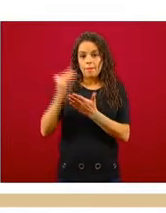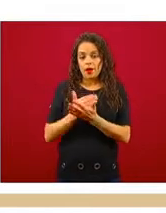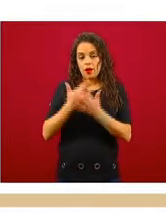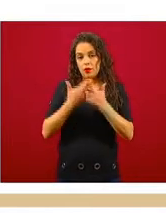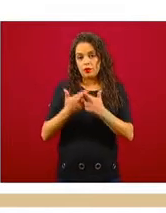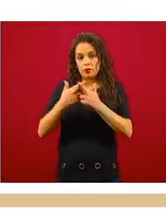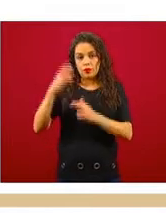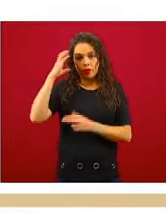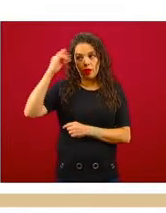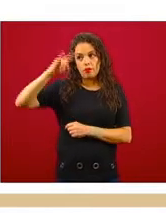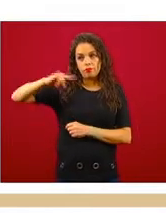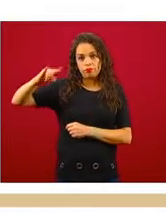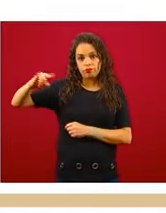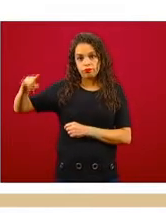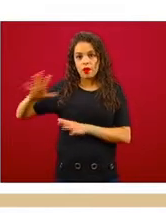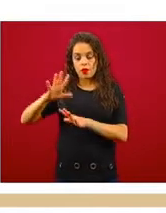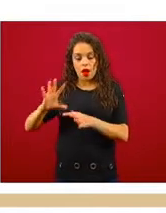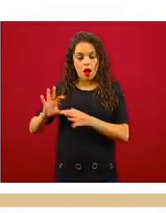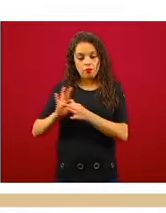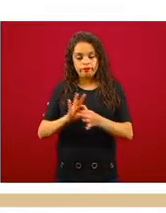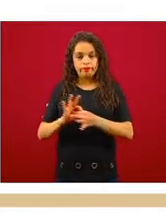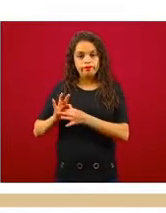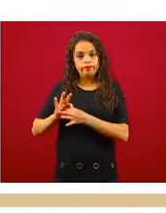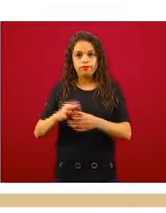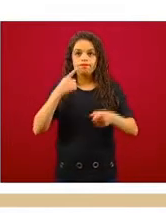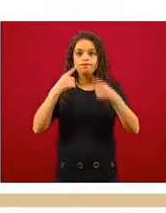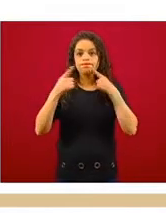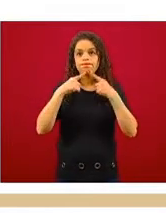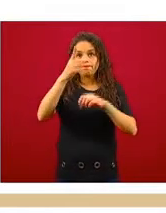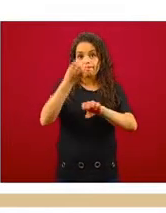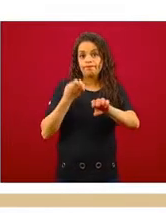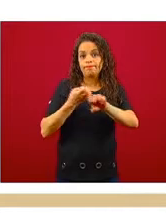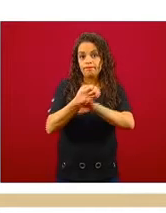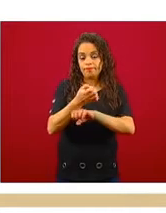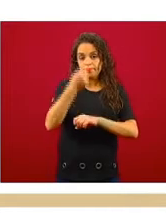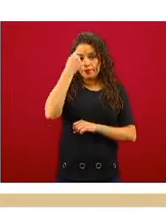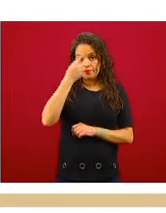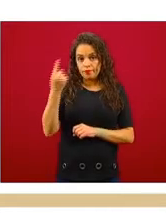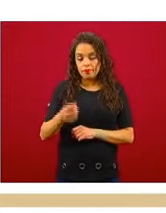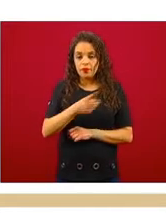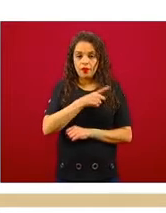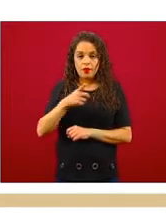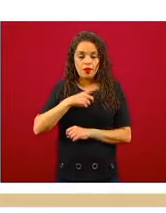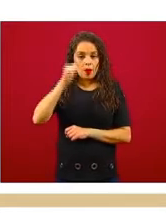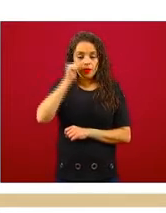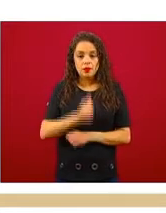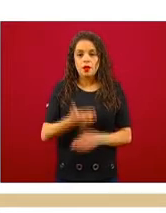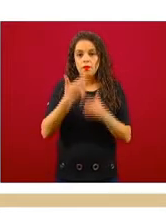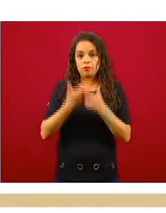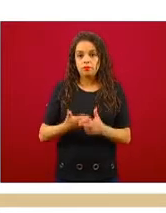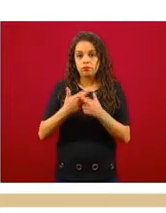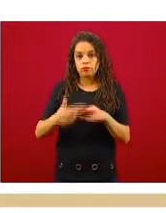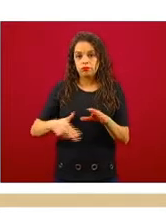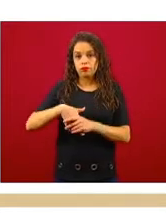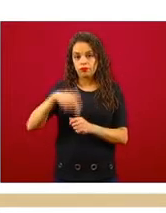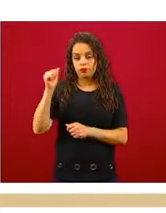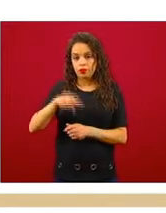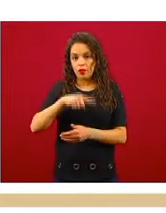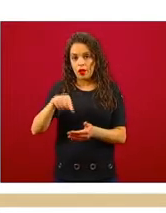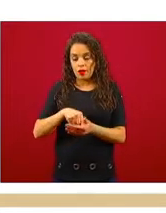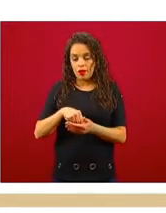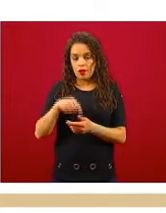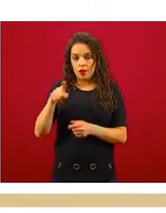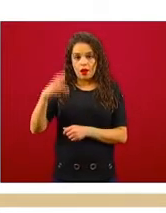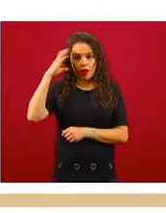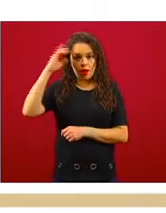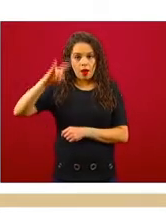Occupancy trabajando ya right de manera now conjunta have con the el lowest Estado levels of available para poder capacity, tener siempre camas and we're working together with disponibles. the Ciudad states de in México, order Estado to de ensure